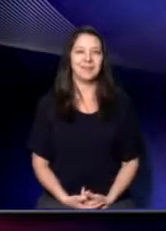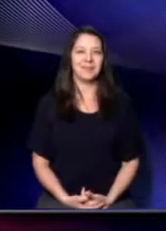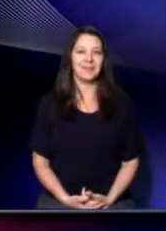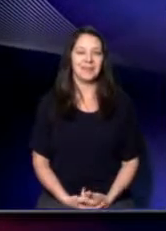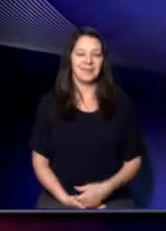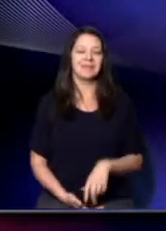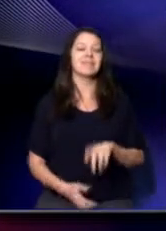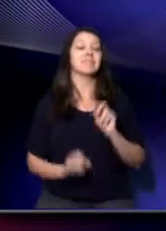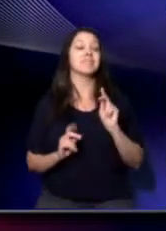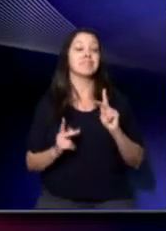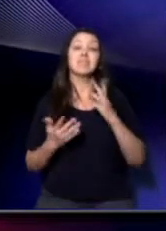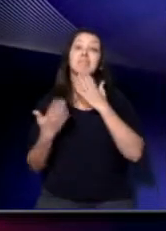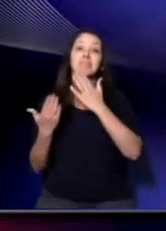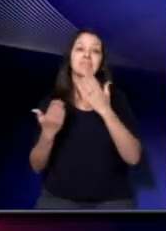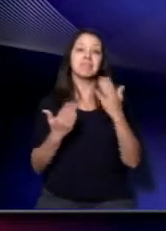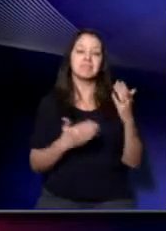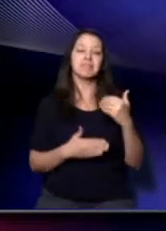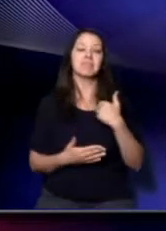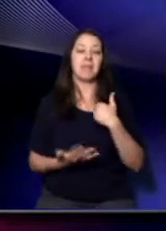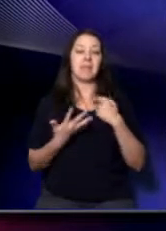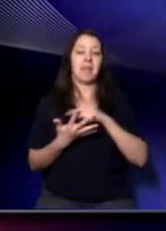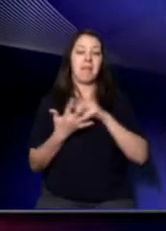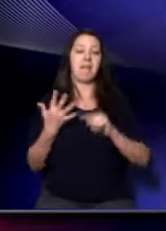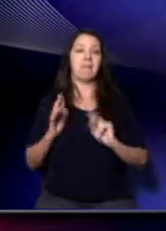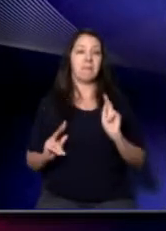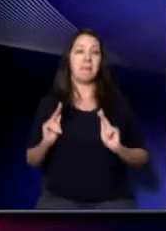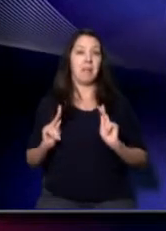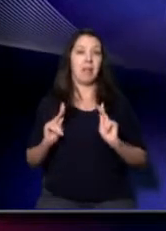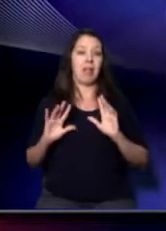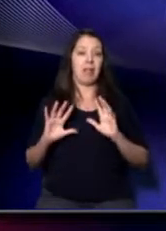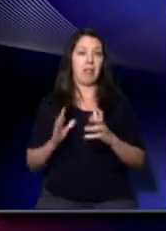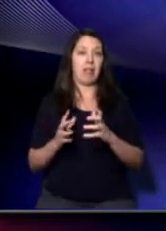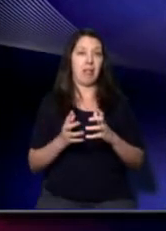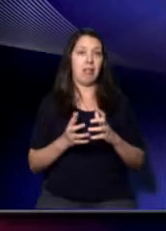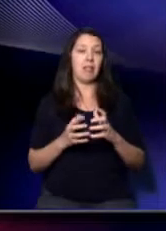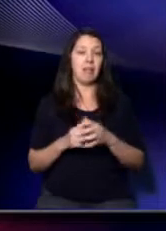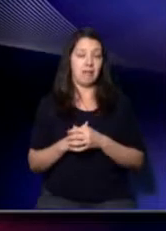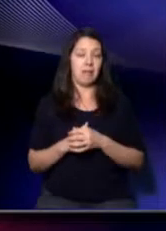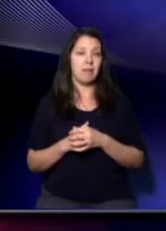Okay, thank you very much. So there's 5 people, correct? So there's a quorum.